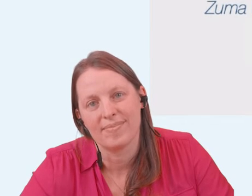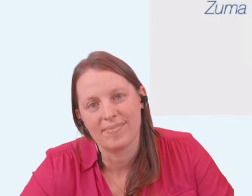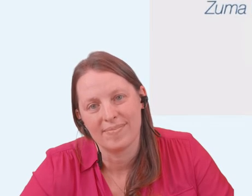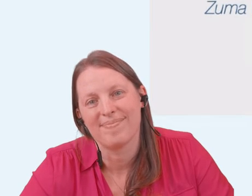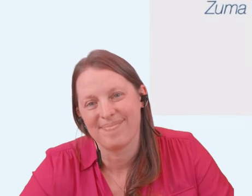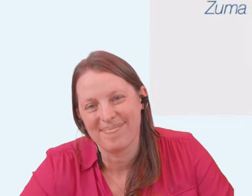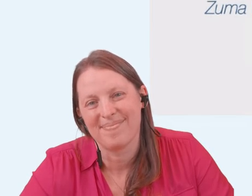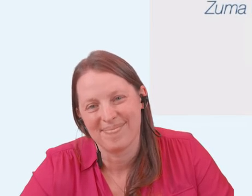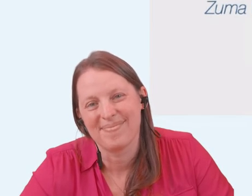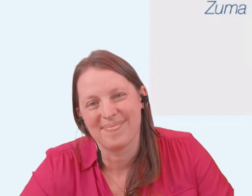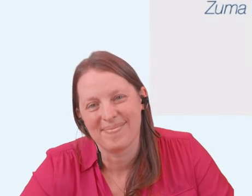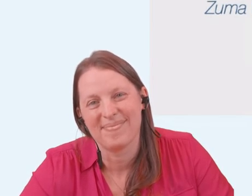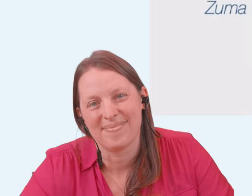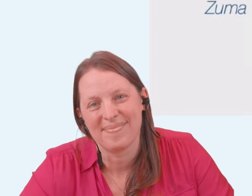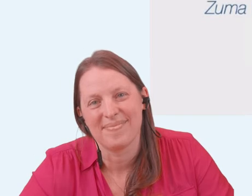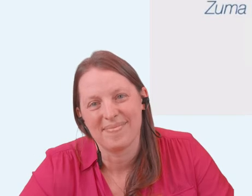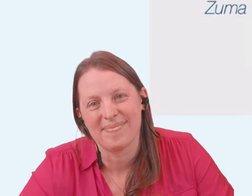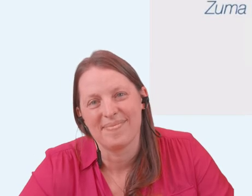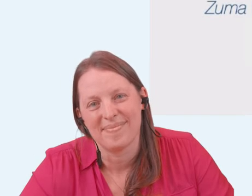utricle.